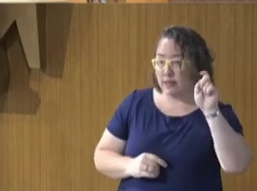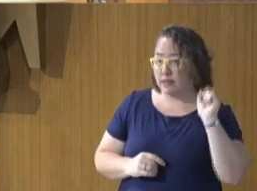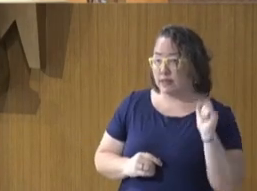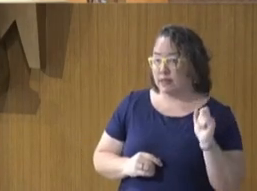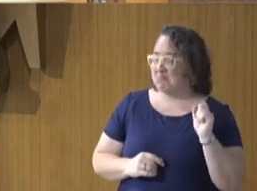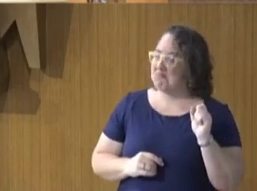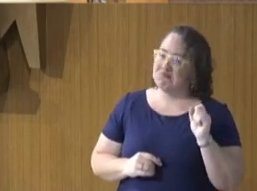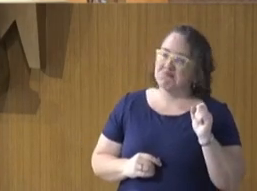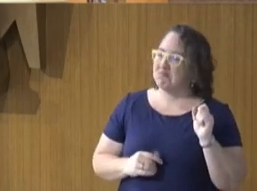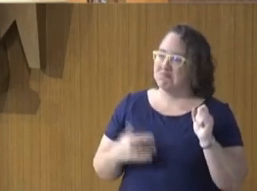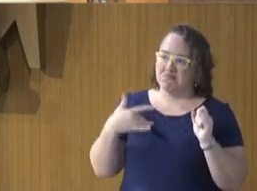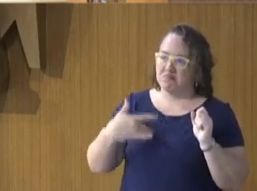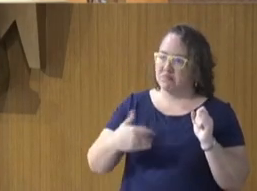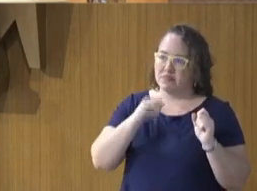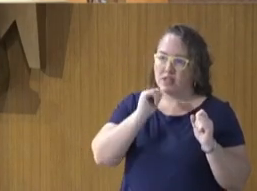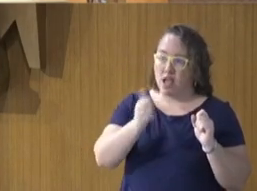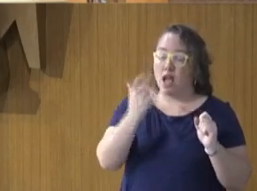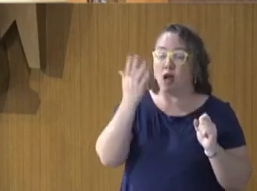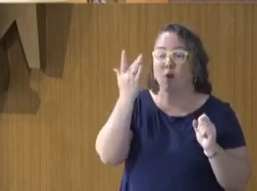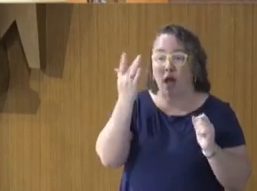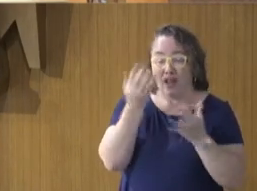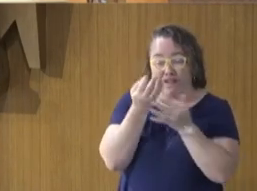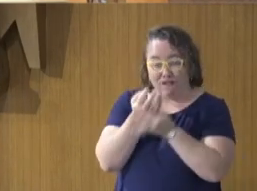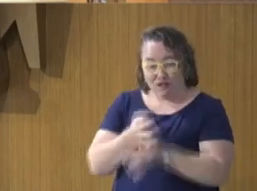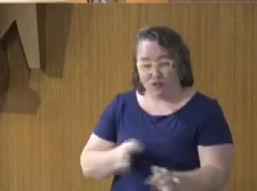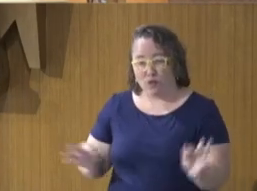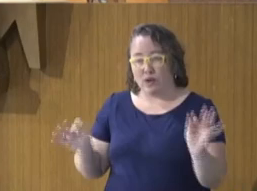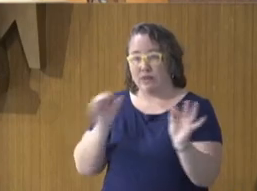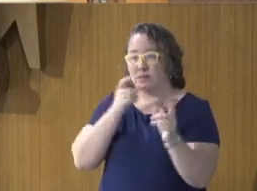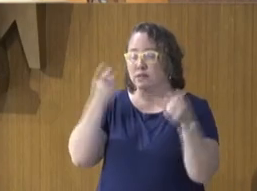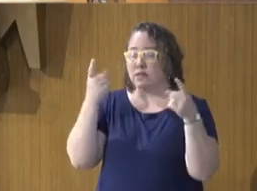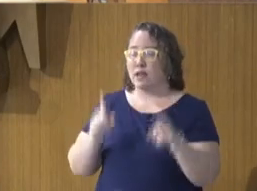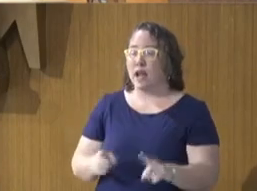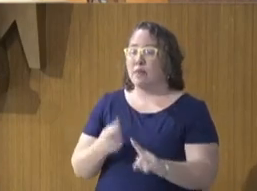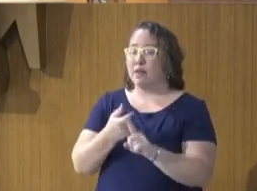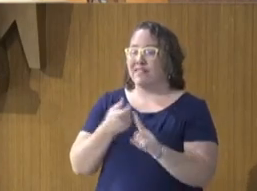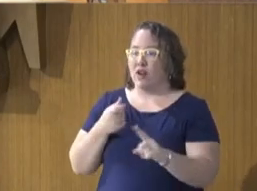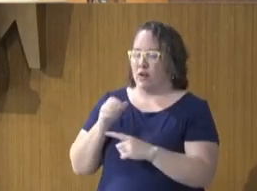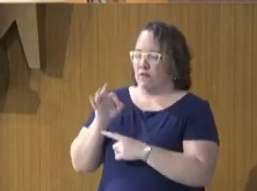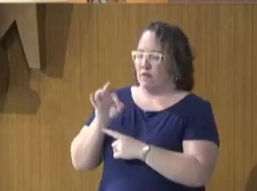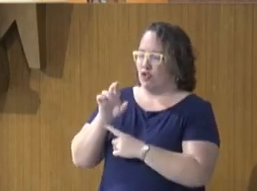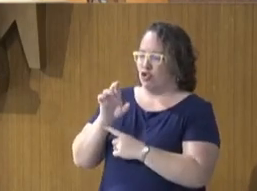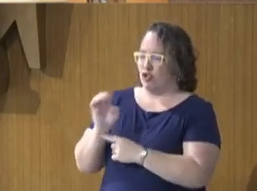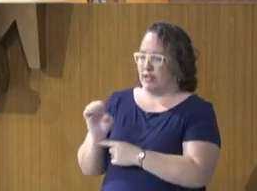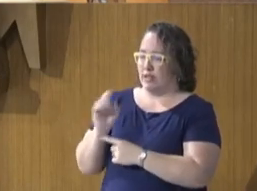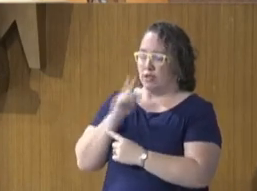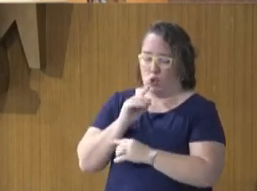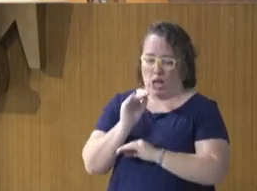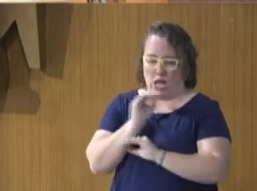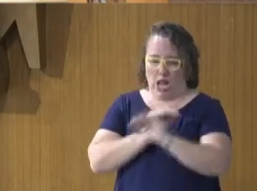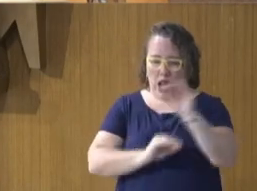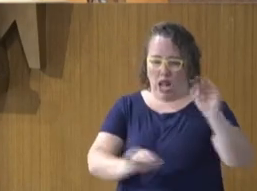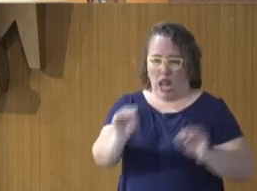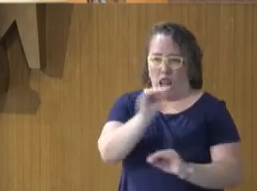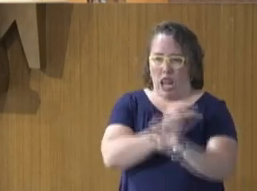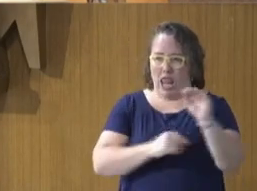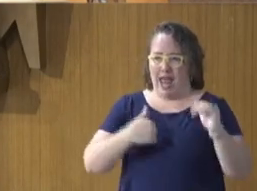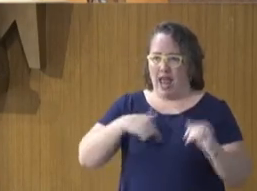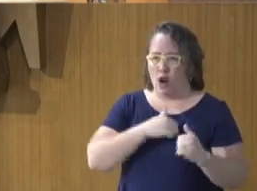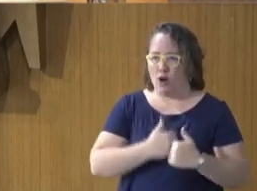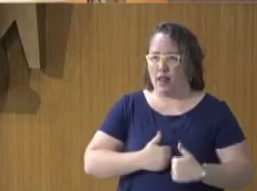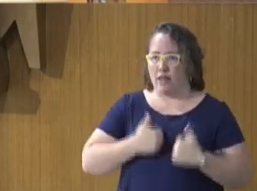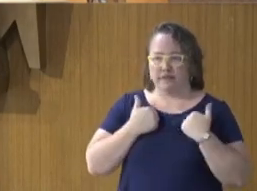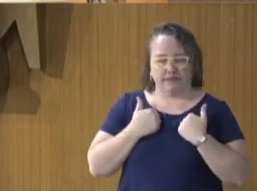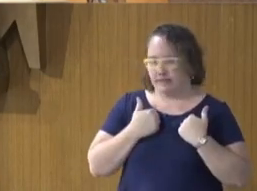No, because lasting freedom doesn't come from rearranging the external aspects of our lives. We can